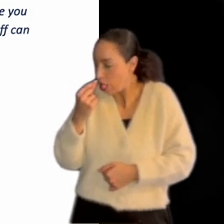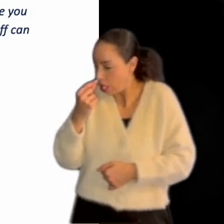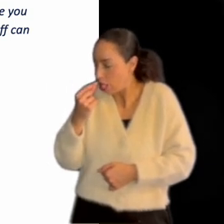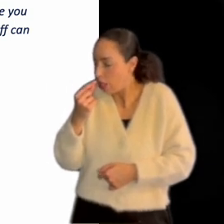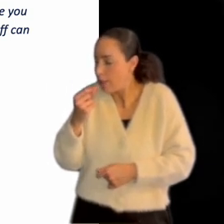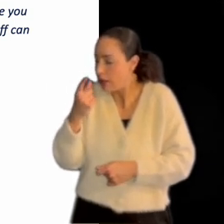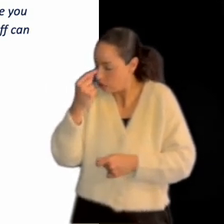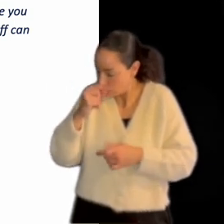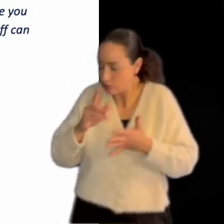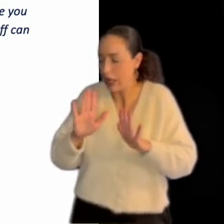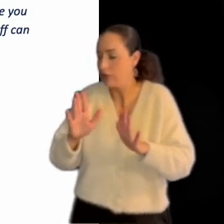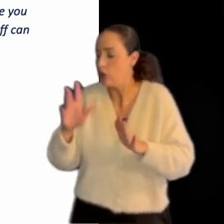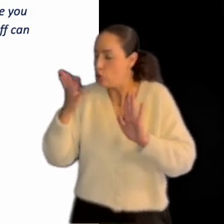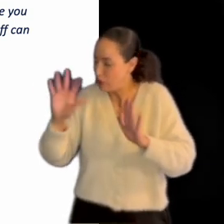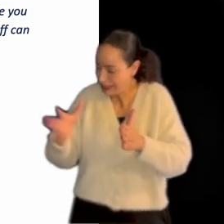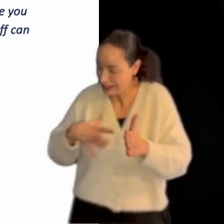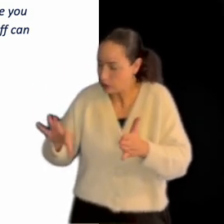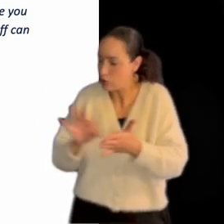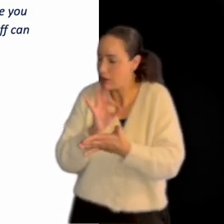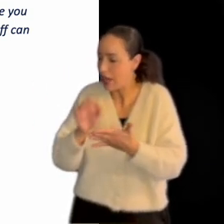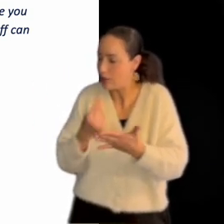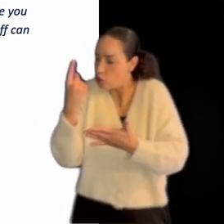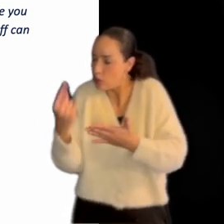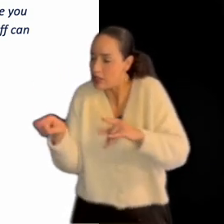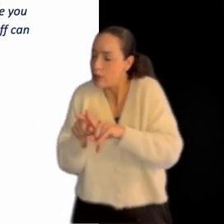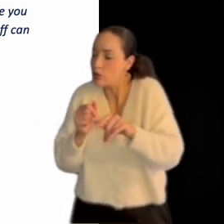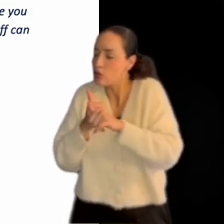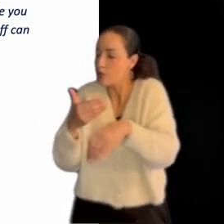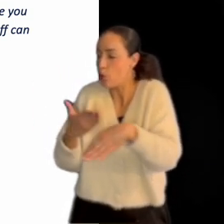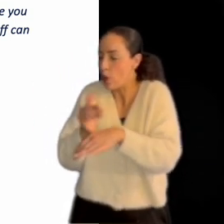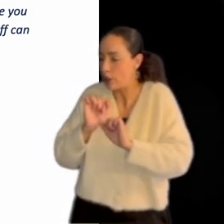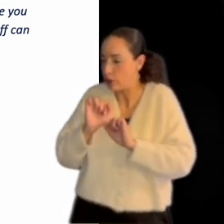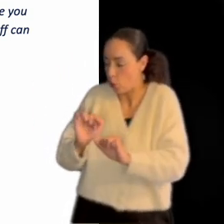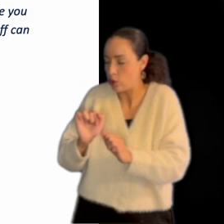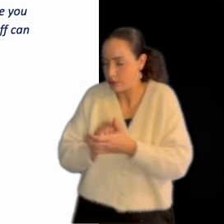both yourself and your support worker, a copy of which will be